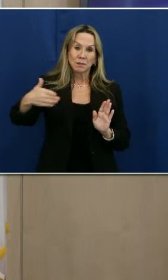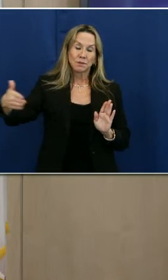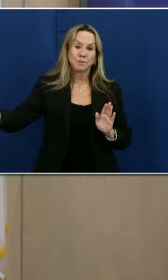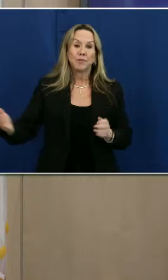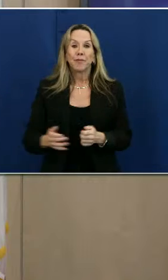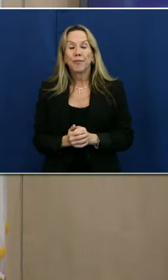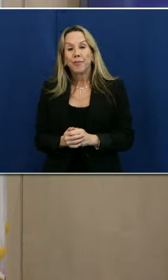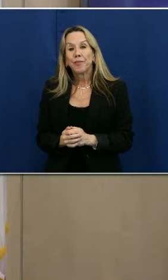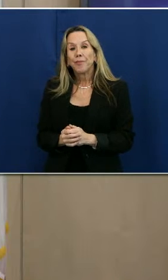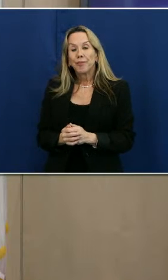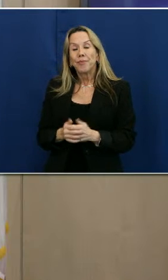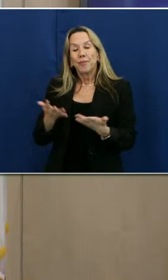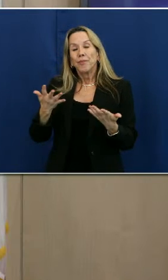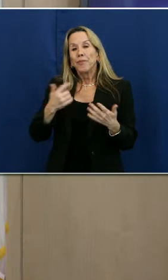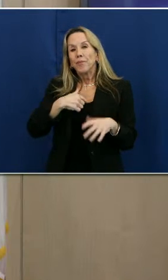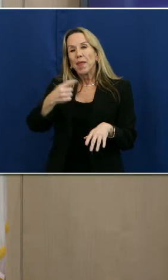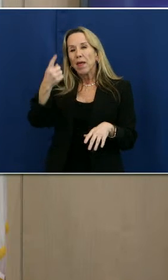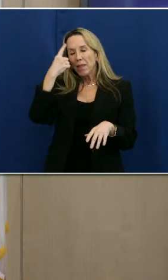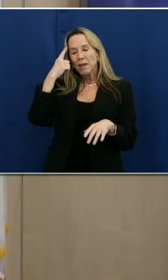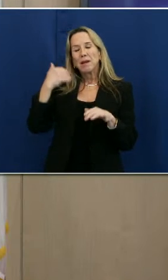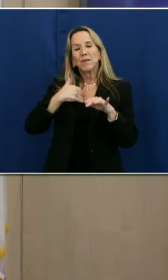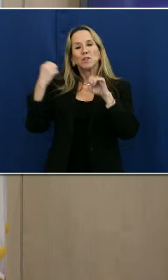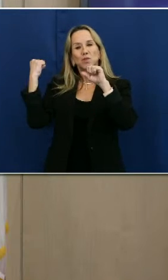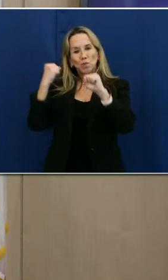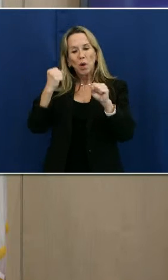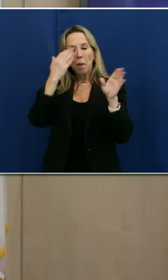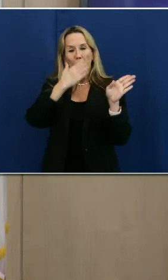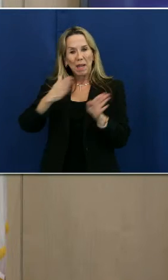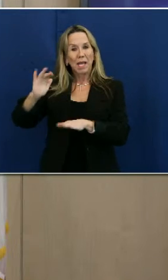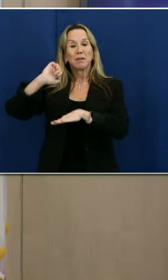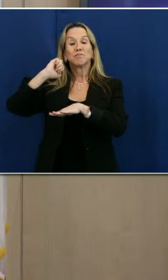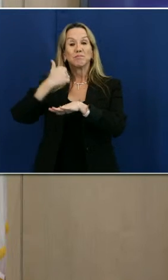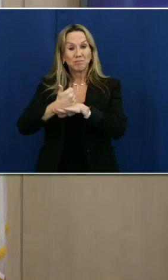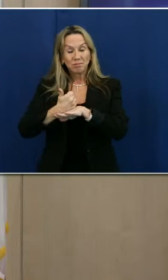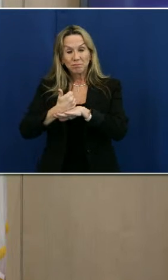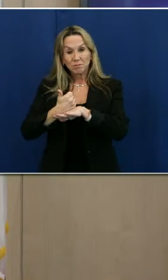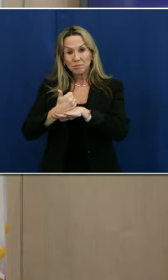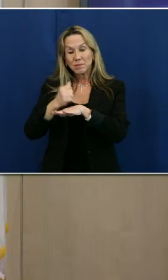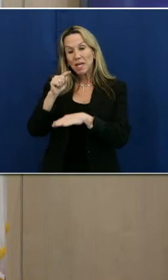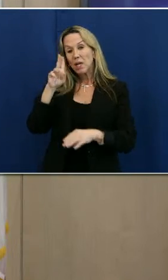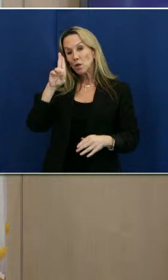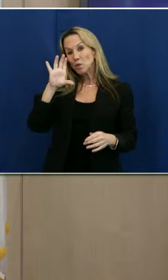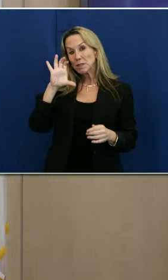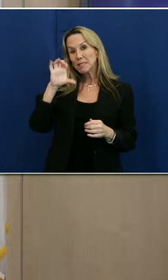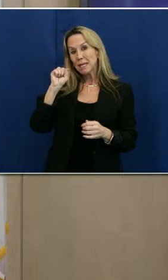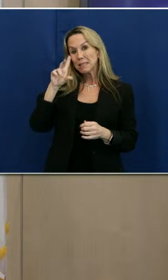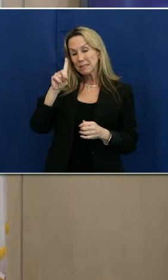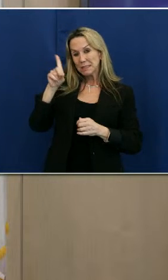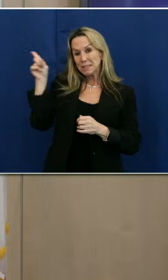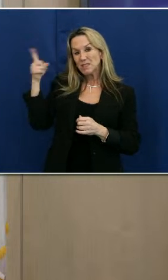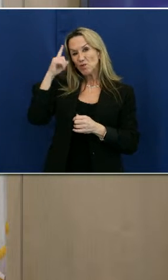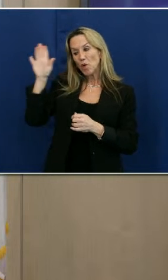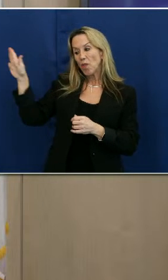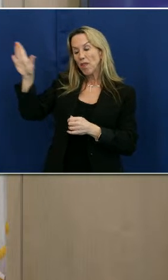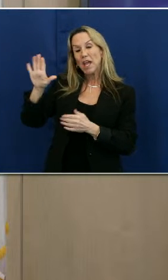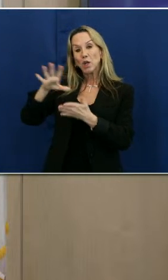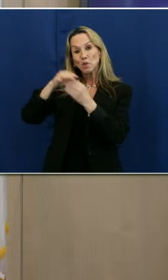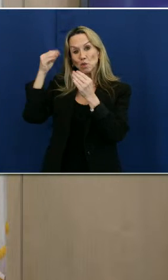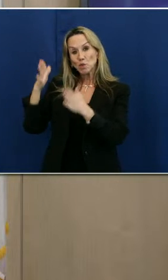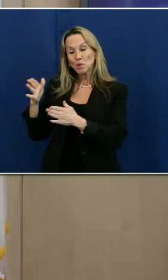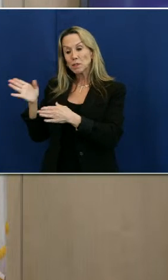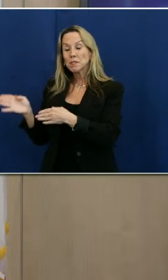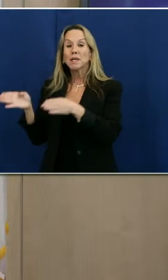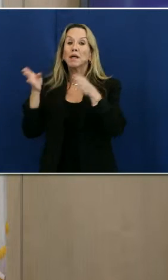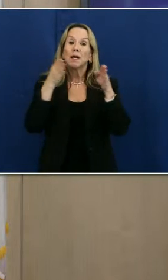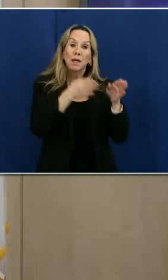So I think, again, they have a very strong plan in place at UCSD for their students. For